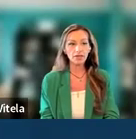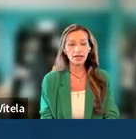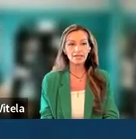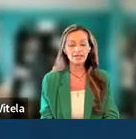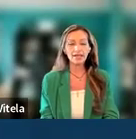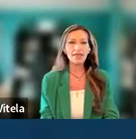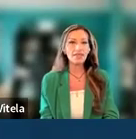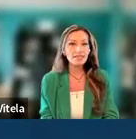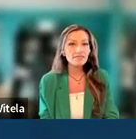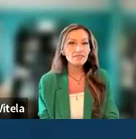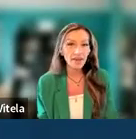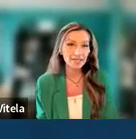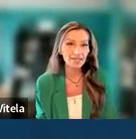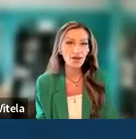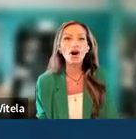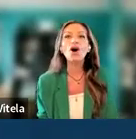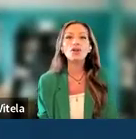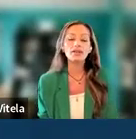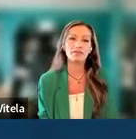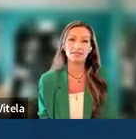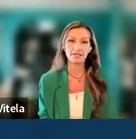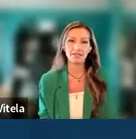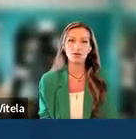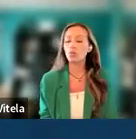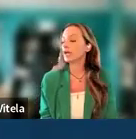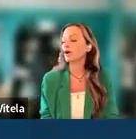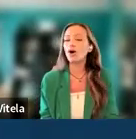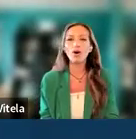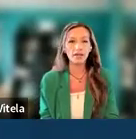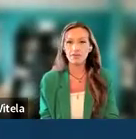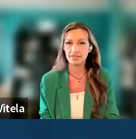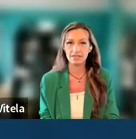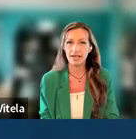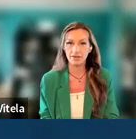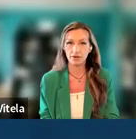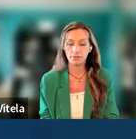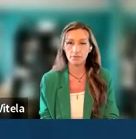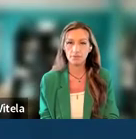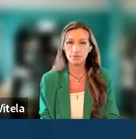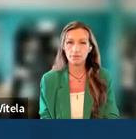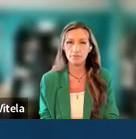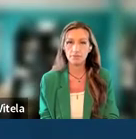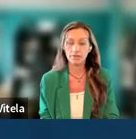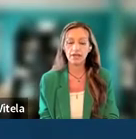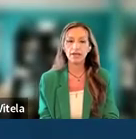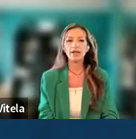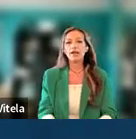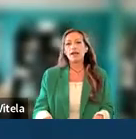I realized this affects all of us. We are all in this together.